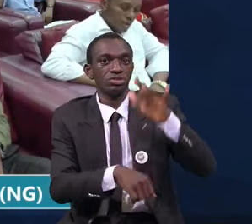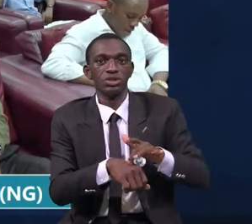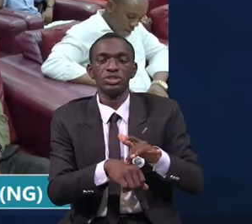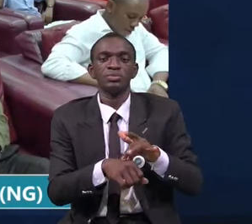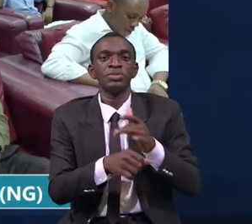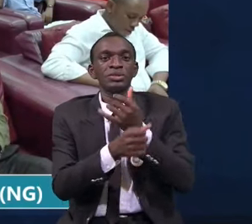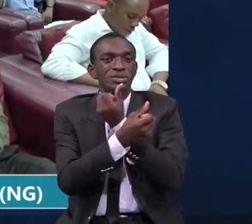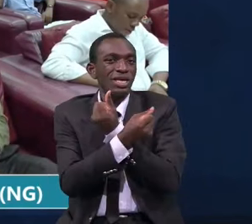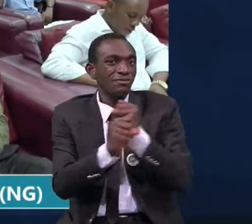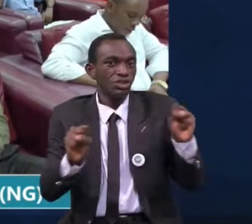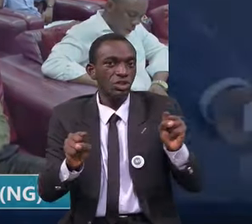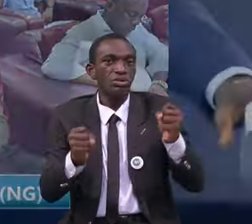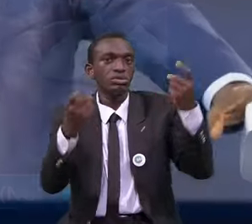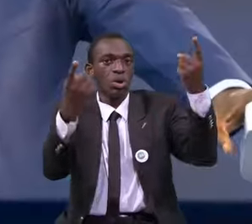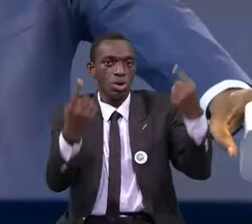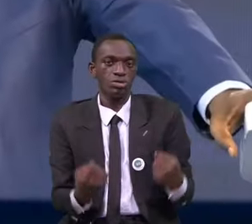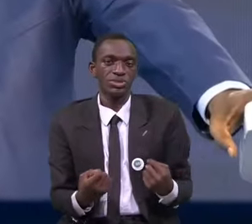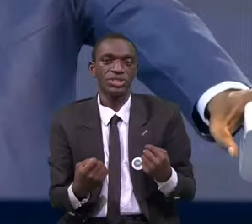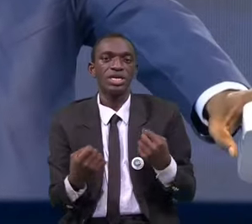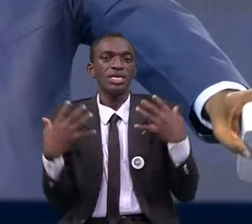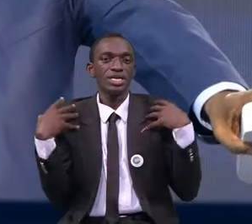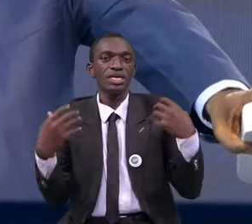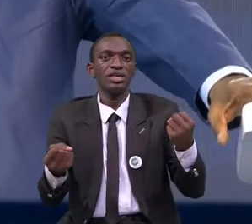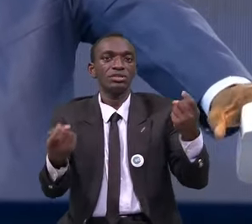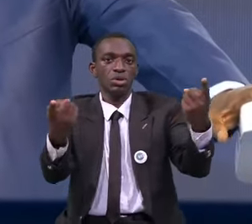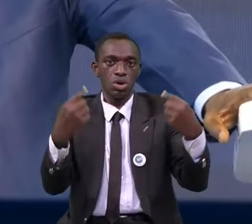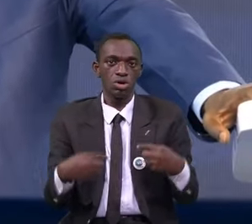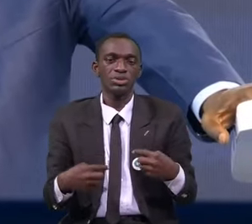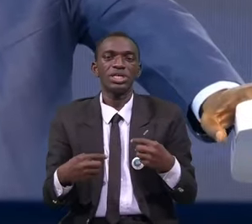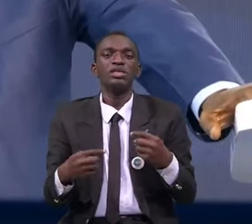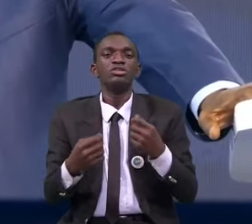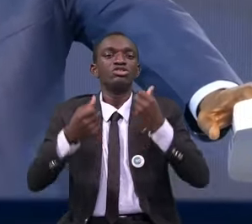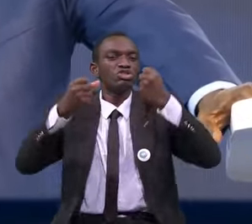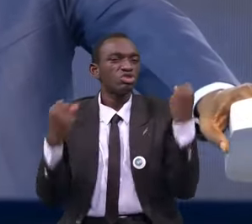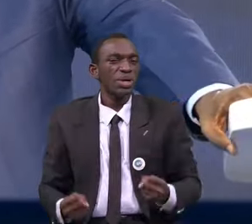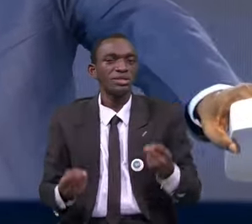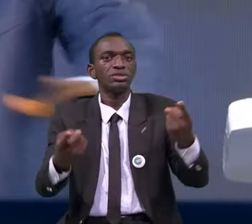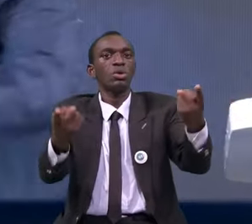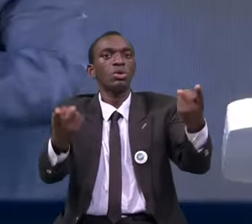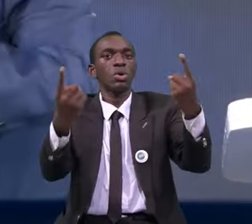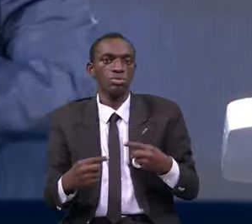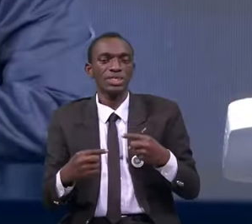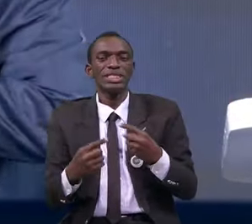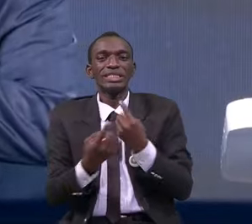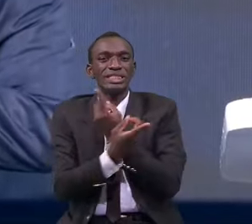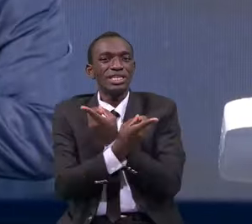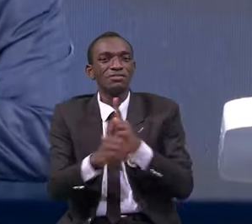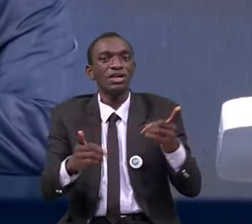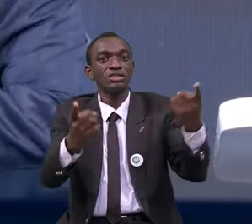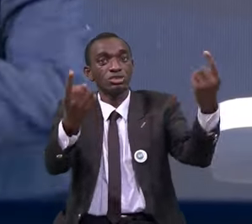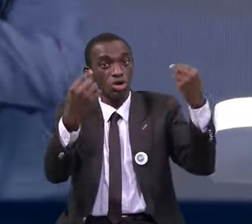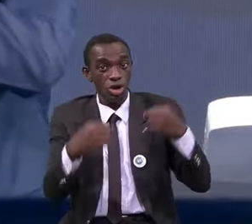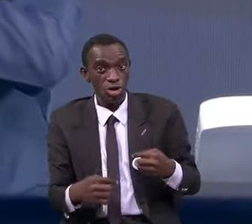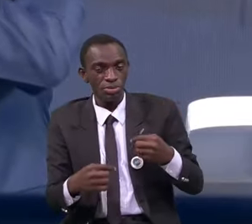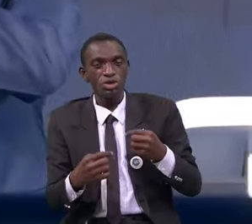Salvation comes. Healing comes. Strength comes. Deliverance comes.